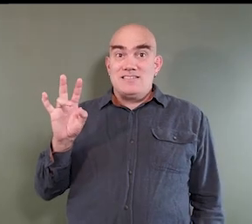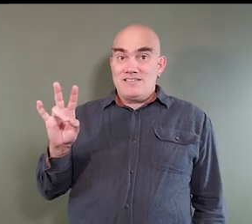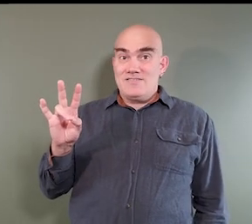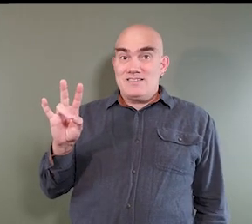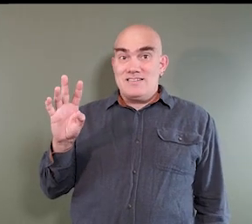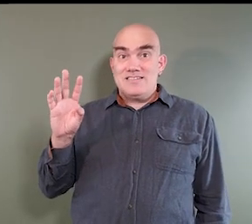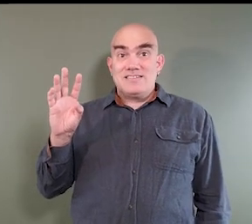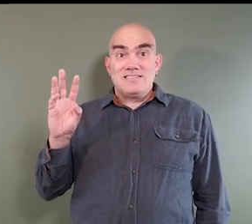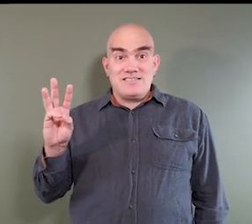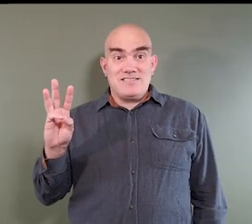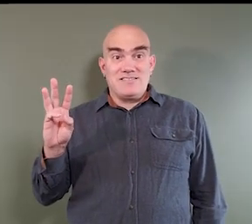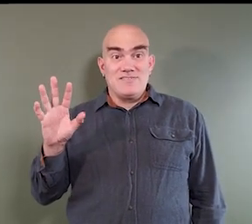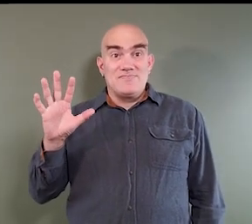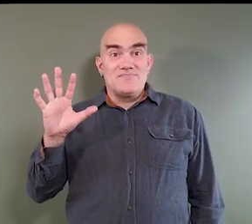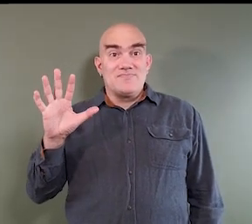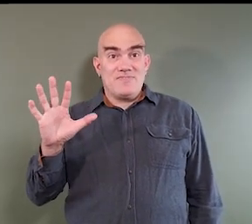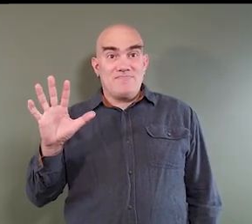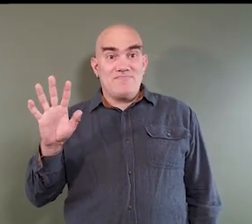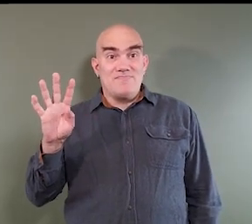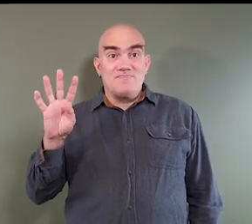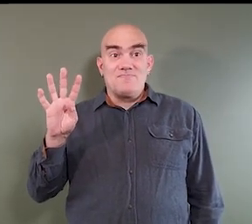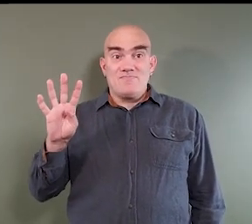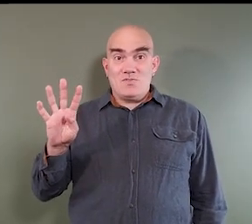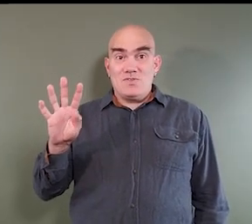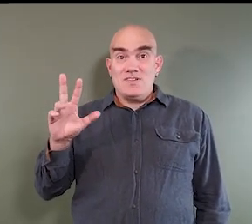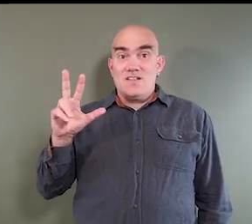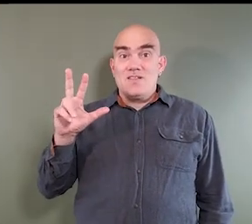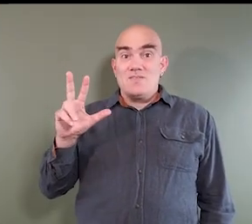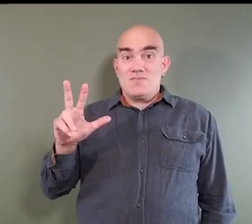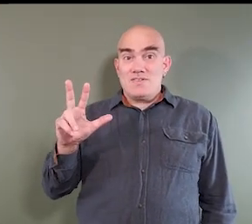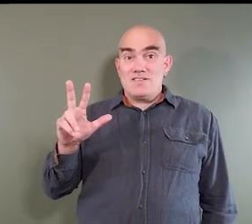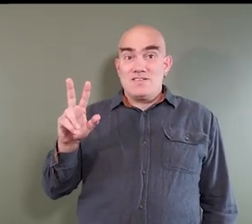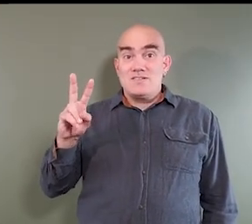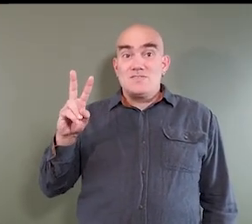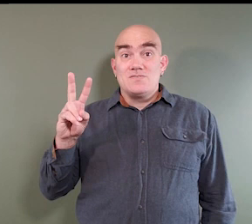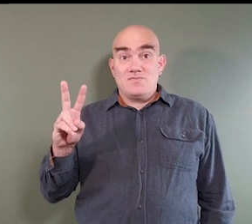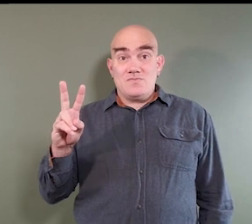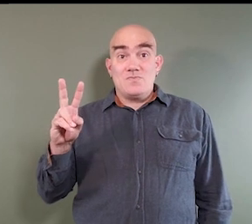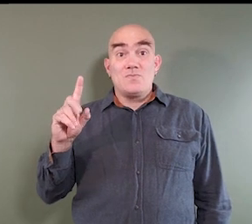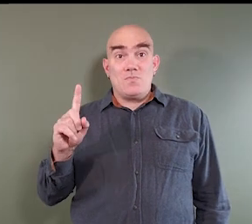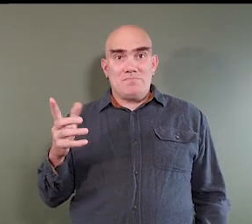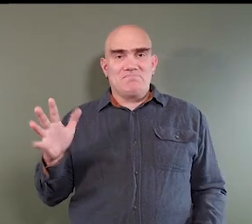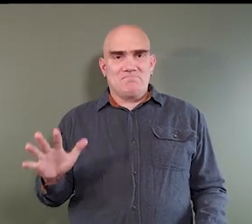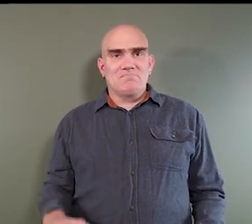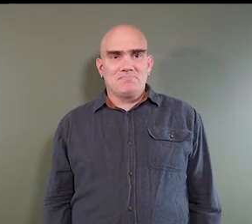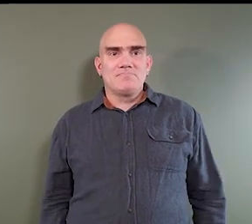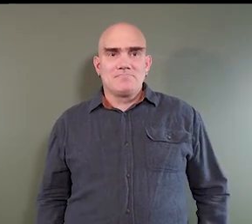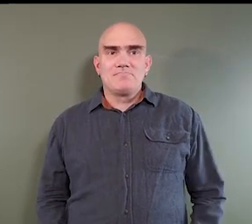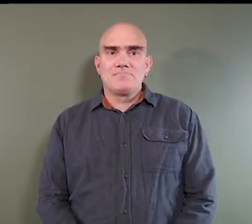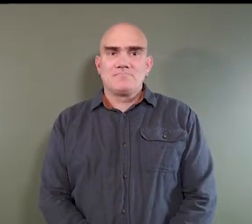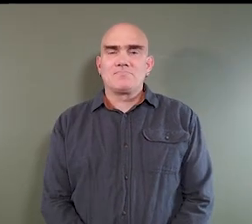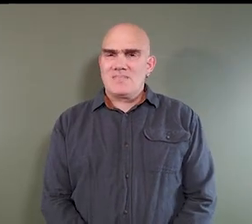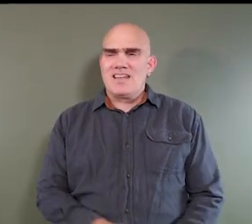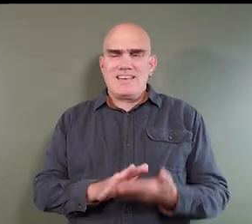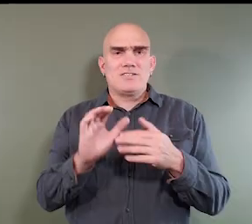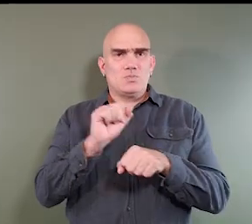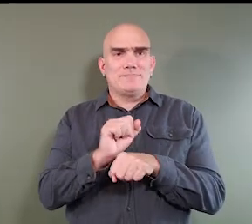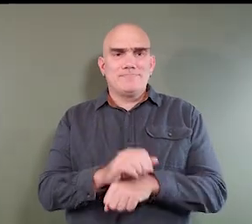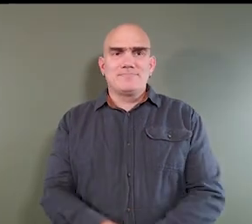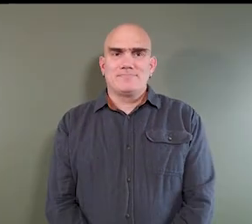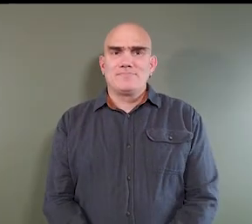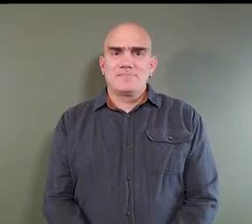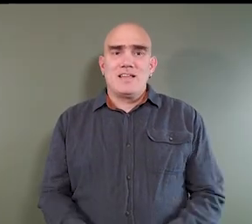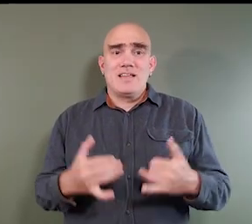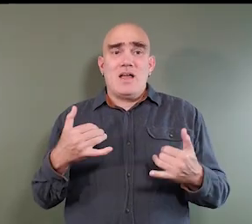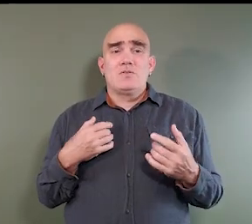6, 5, 4, 3, 2, and 1. Nice work. Now